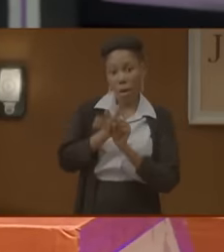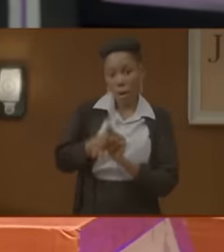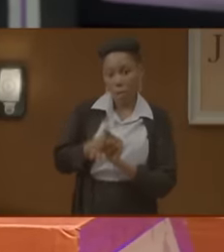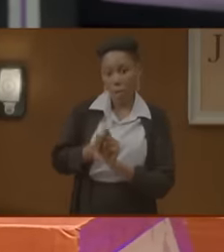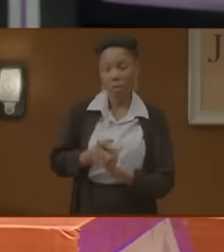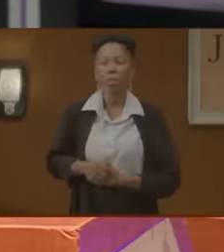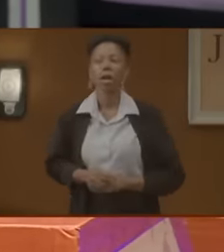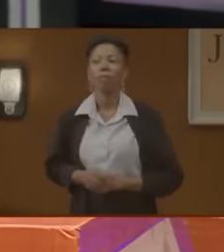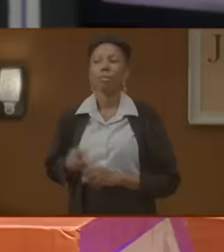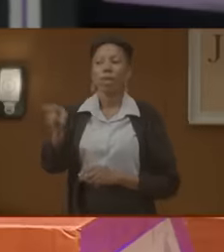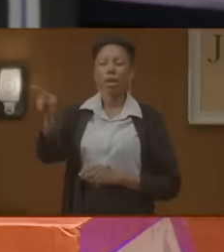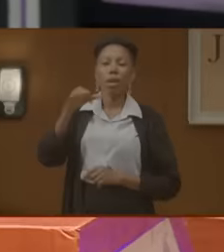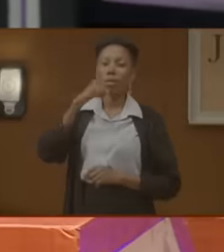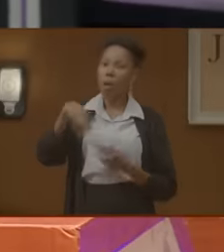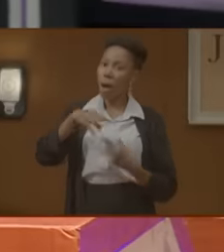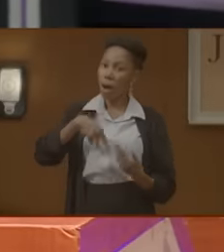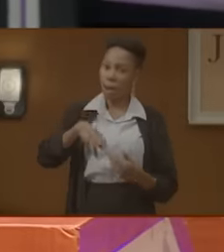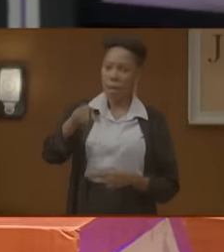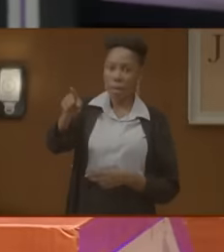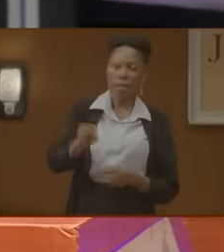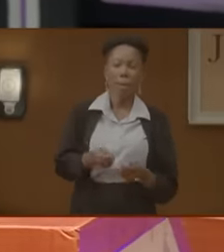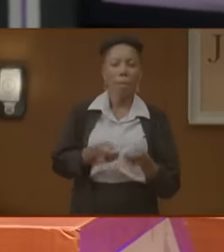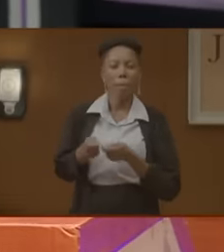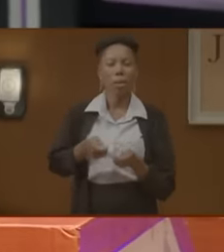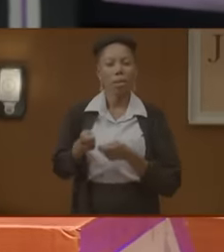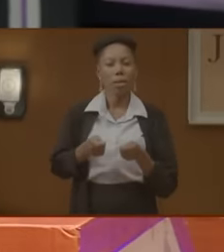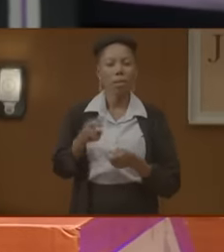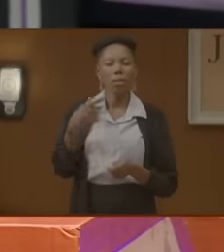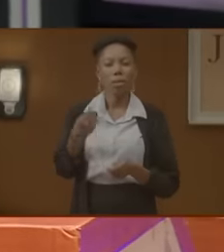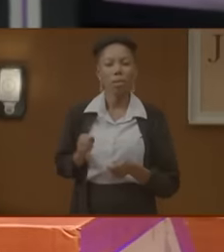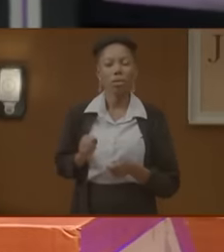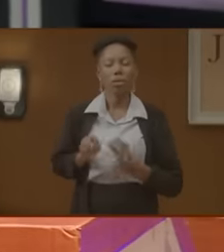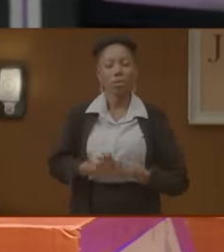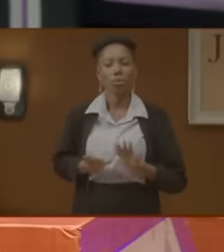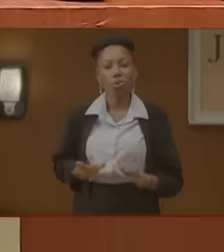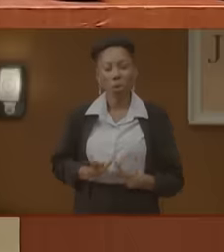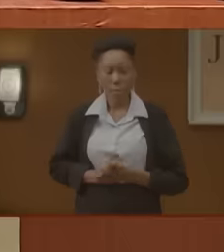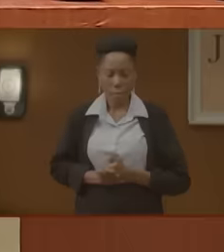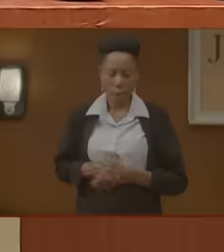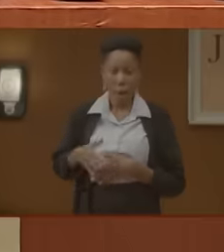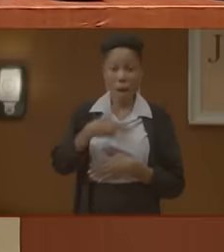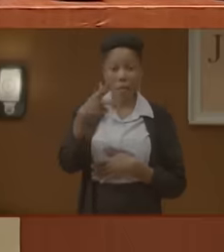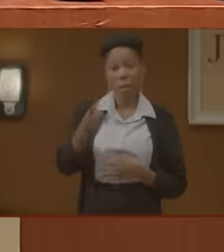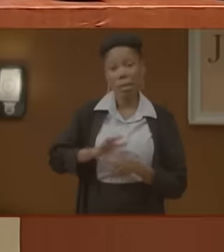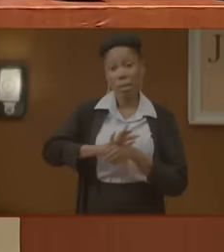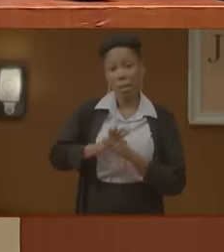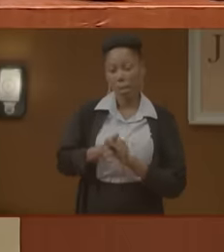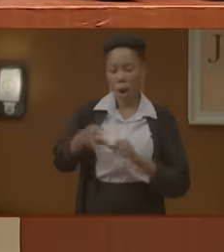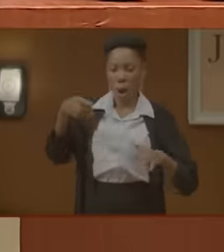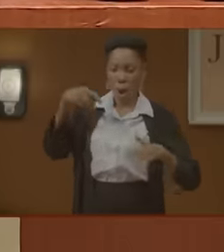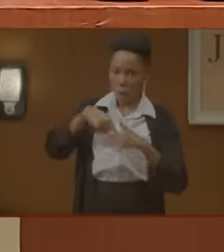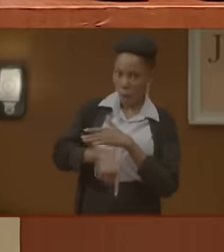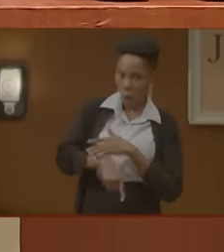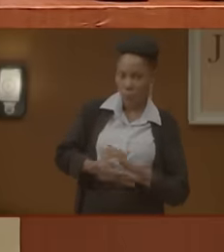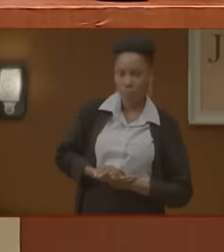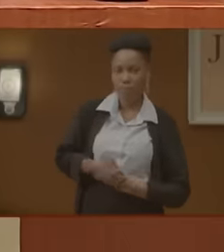He was not at home, so I was just managed with the children in the house. So after the COVID-19,